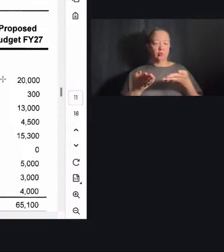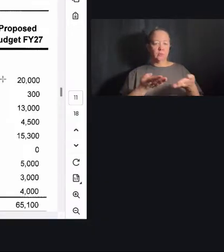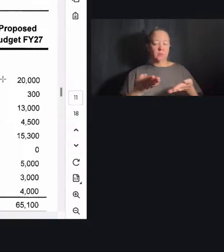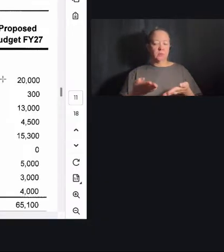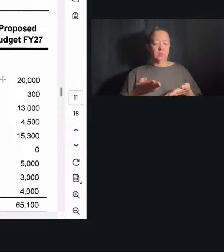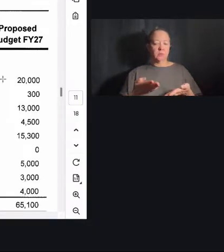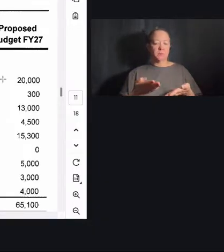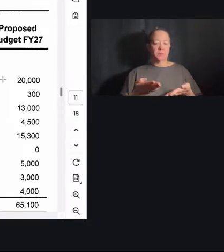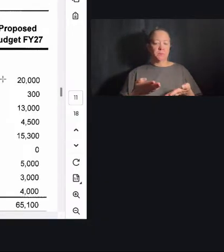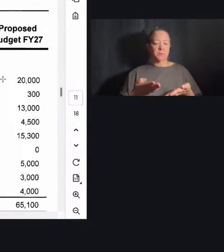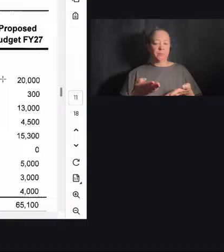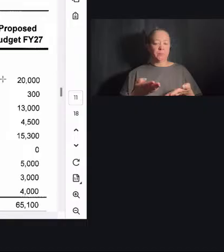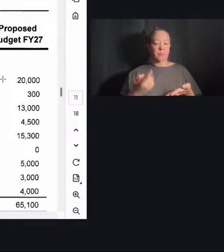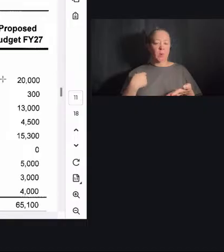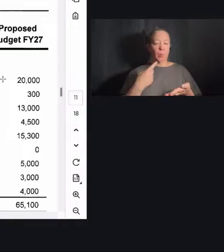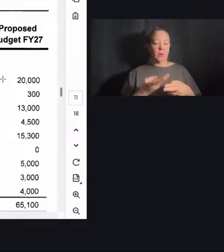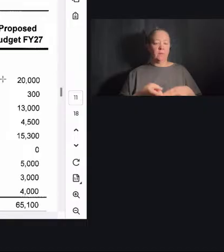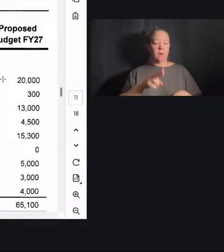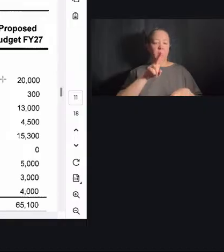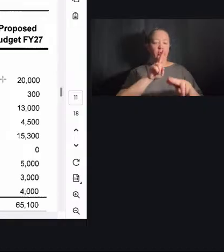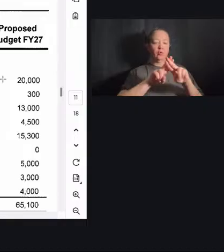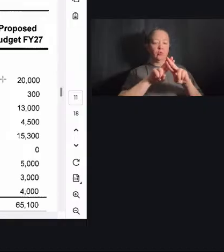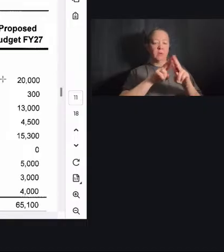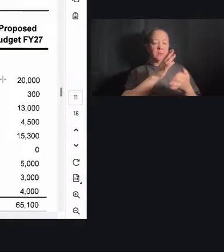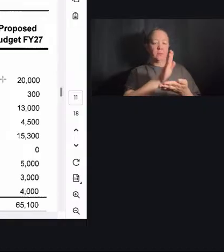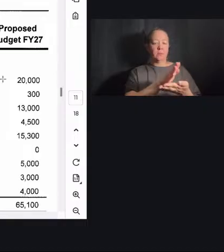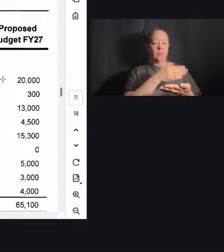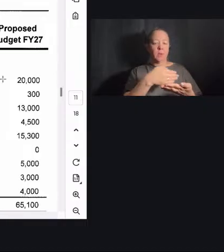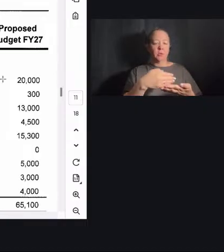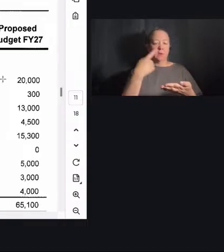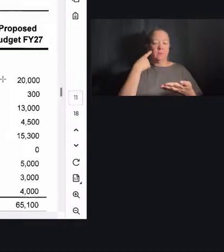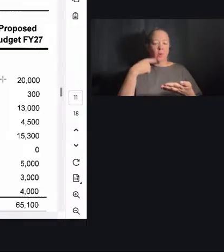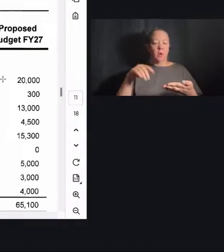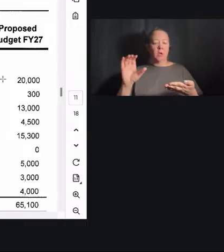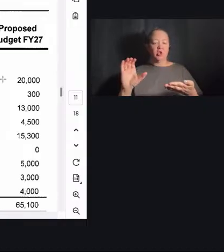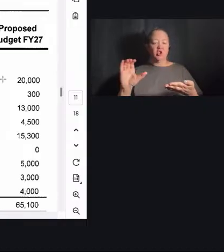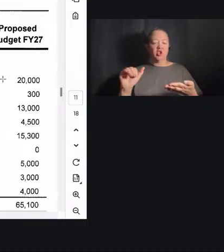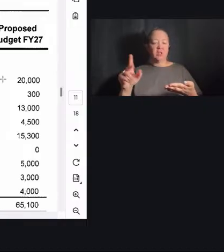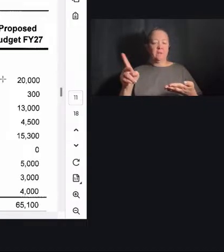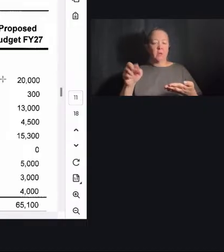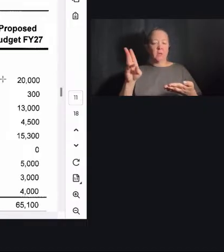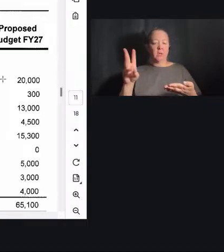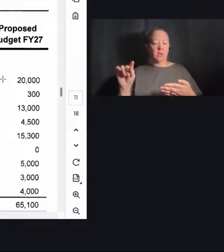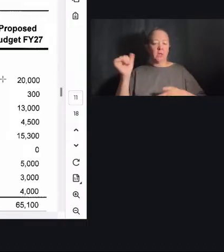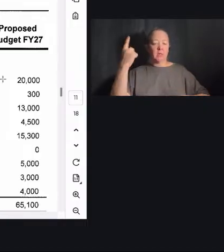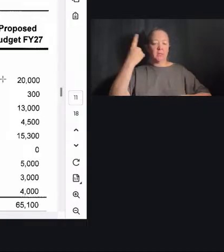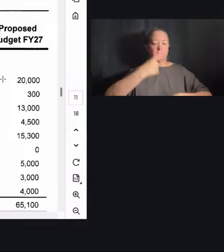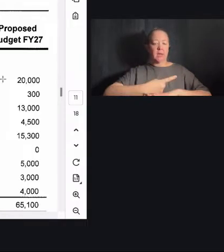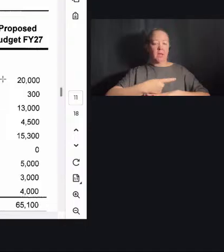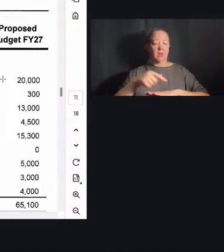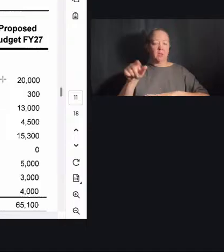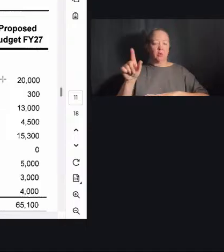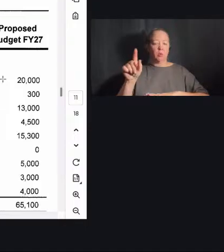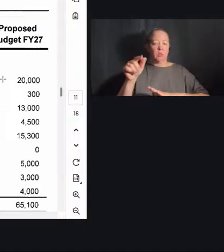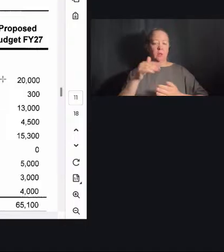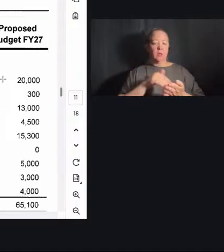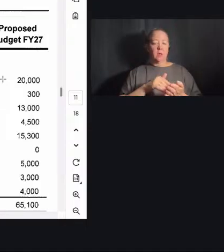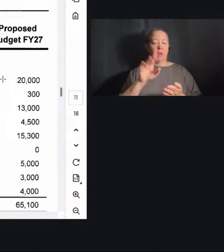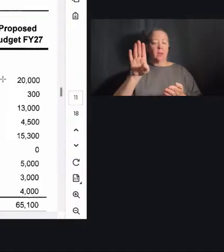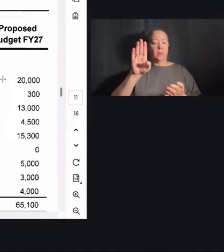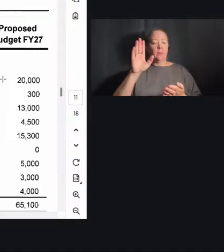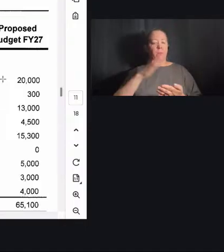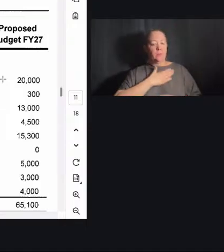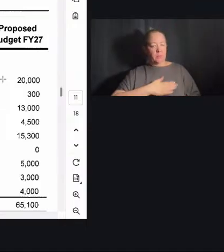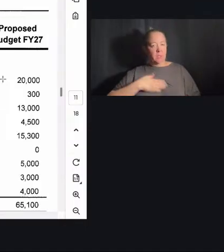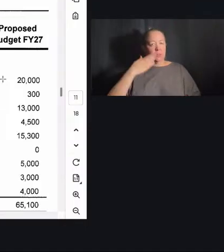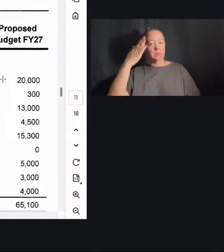increased this budget for Cheverly Day to 20,000. Please know that the cost of fireworks did increase this year. And as